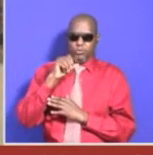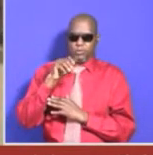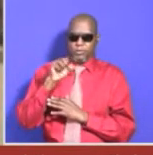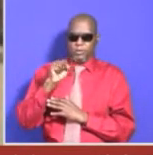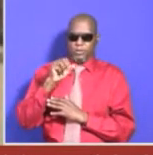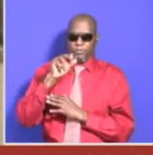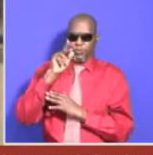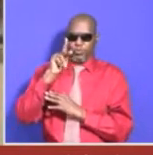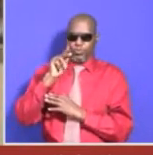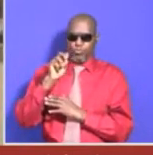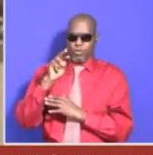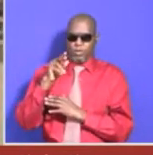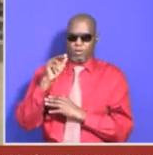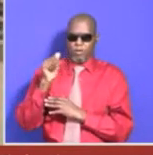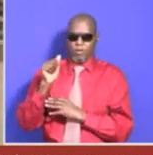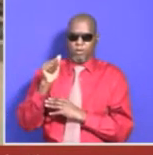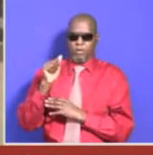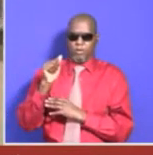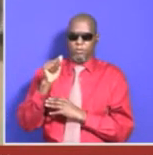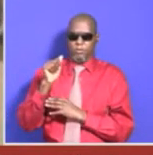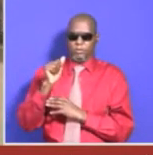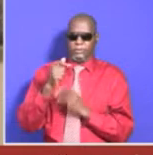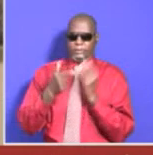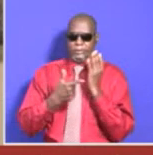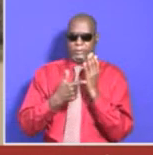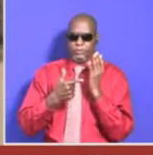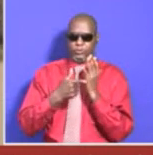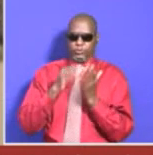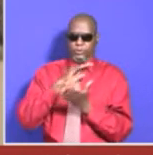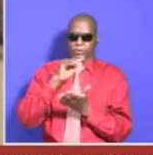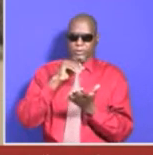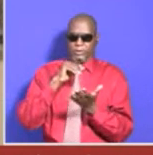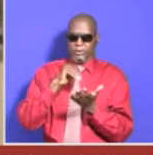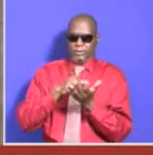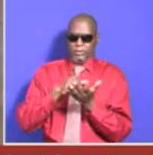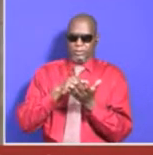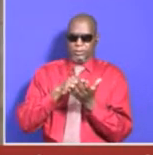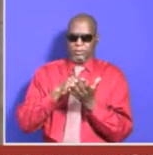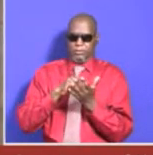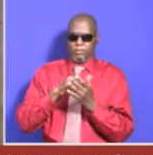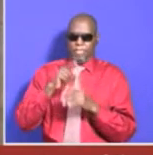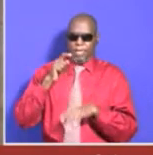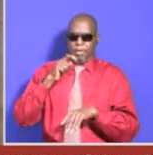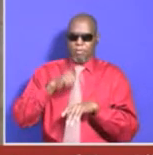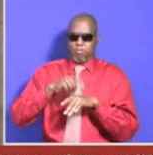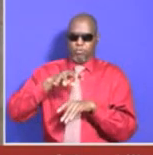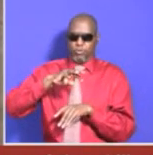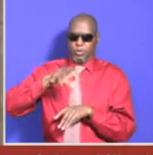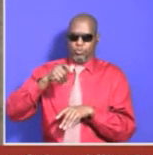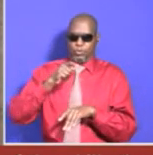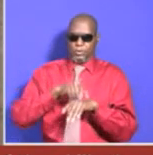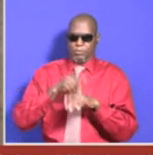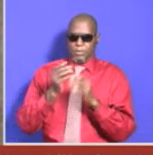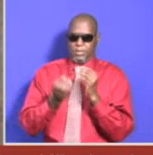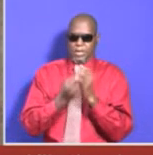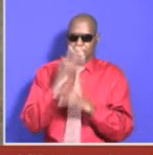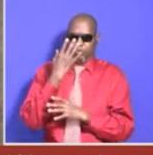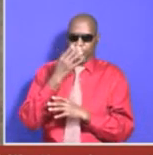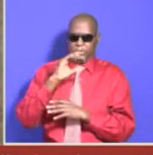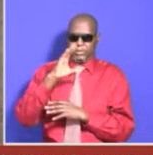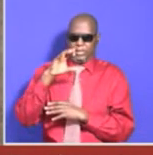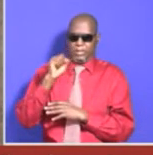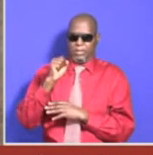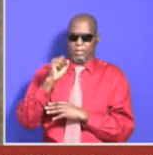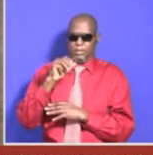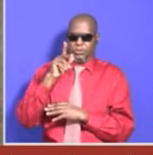has inaugurated the first Huduma Digital Center in Runyenje's constituency, Embu County. During the launch event,